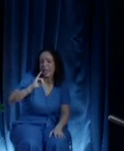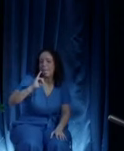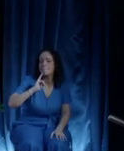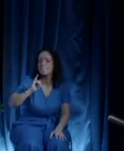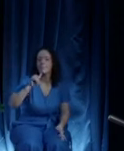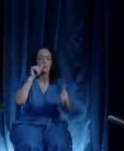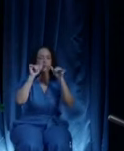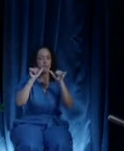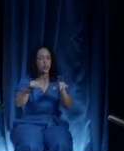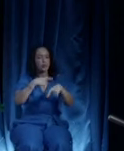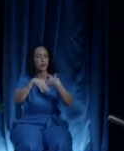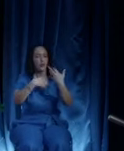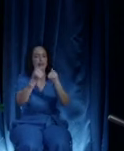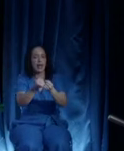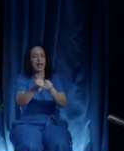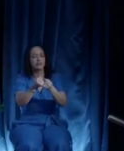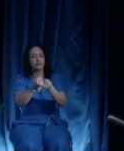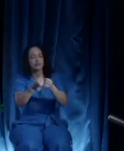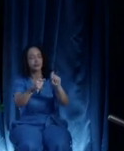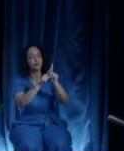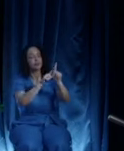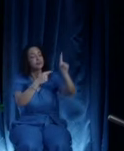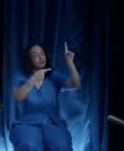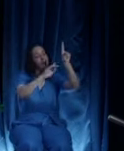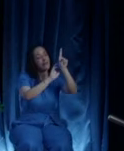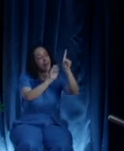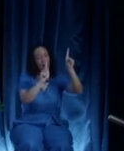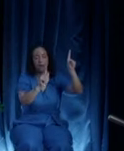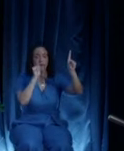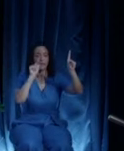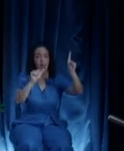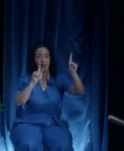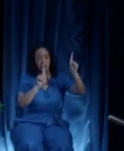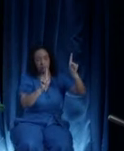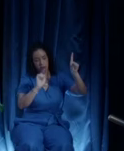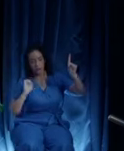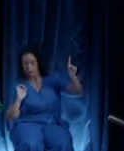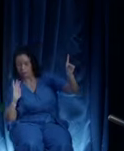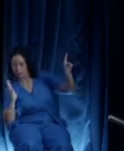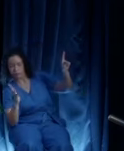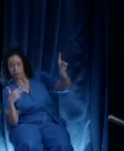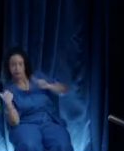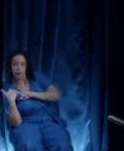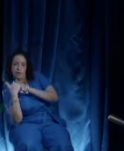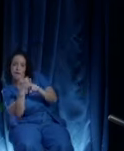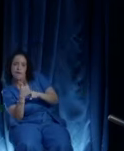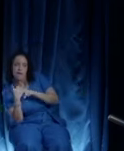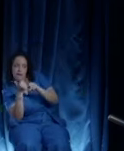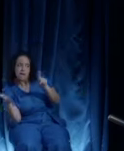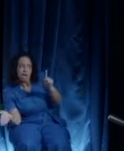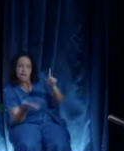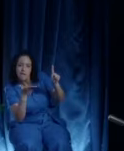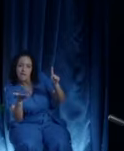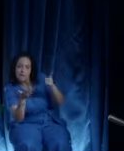have like larger consortiums of backers behind favourites pushing a certain favourite forward, at least at the beginning of their careers, of putting